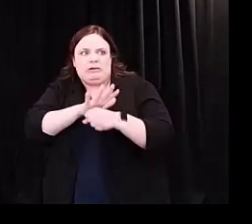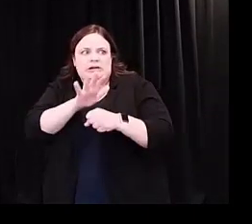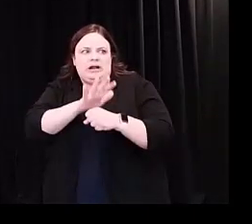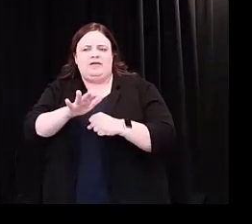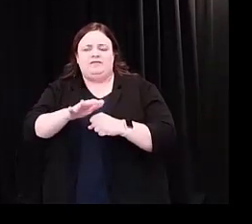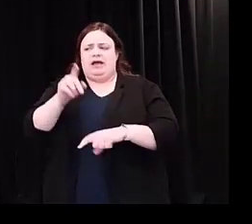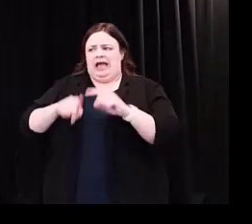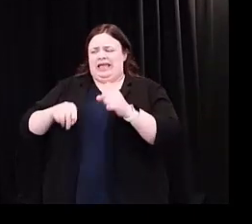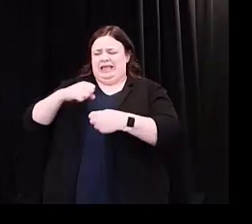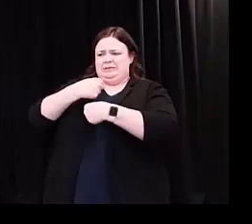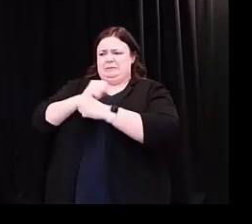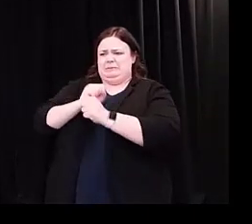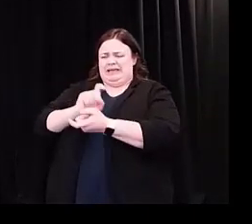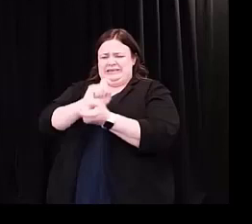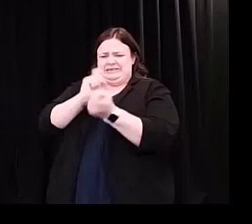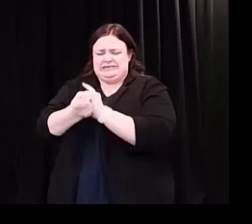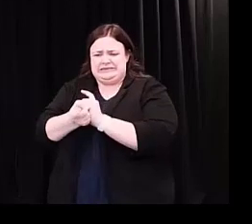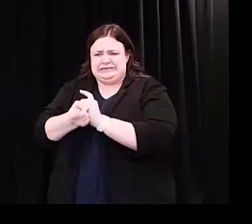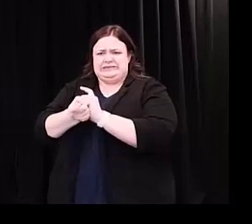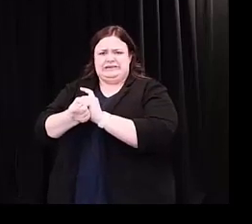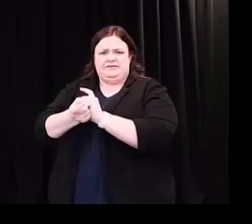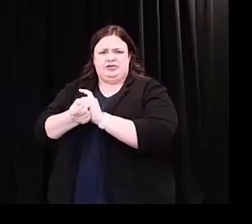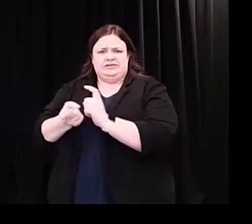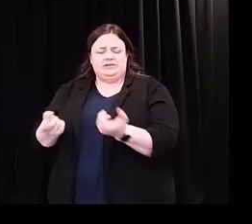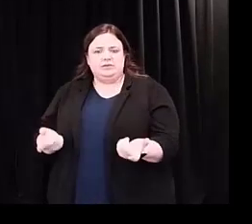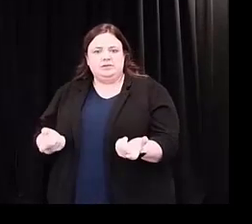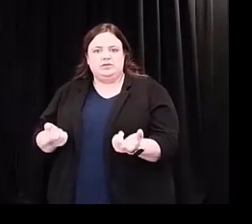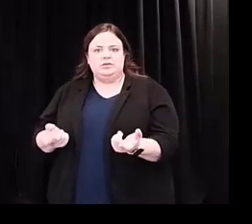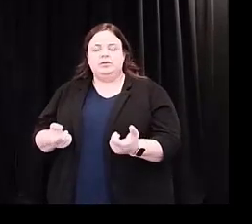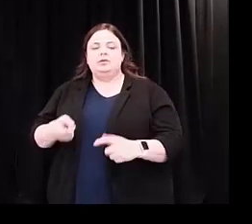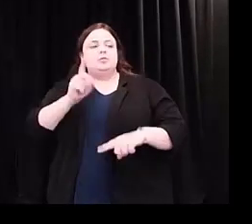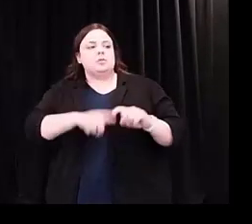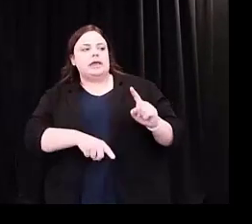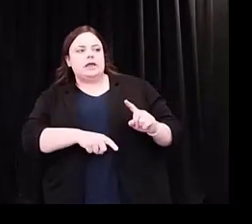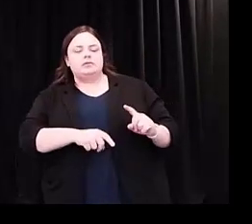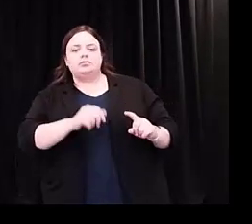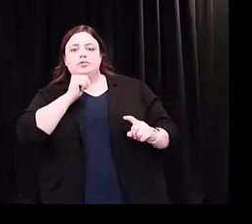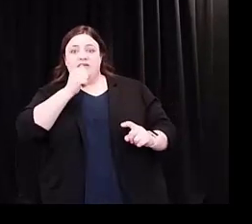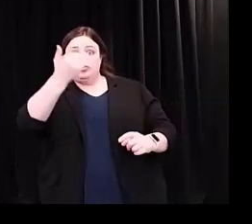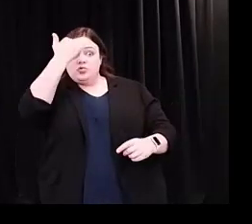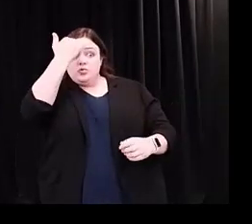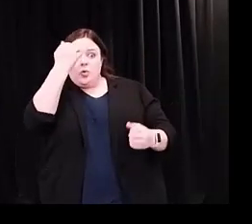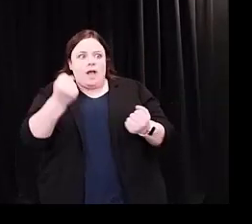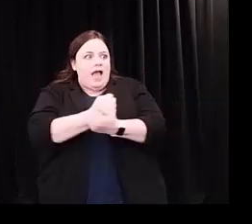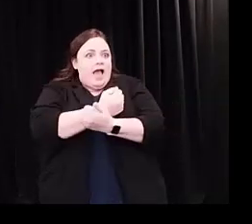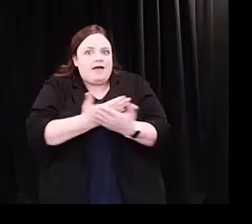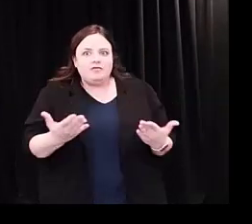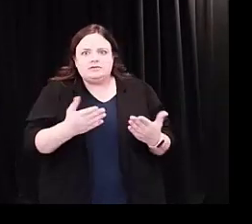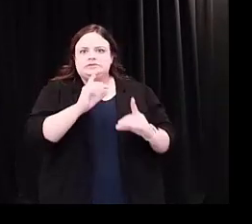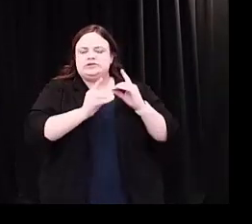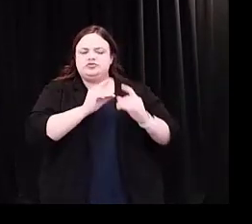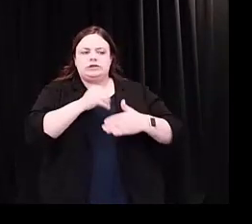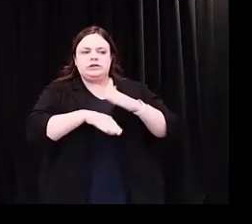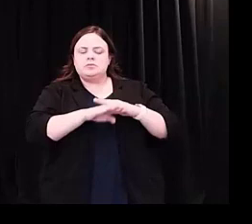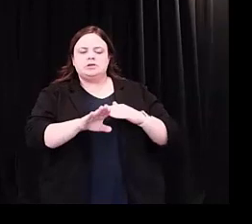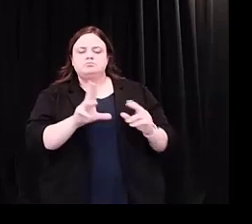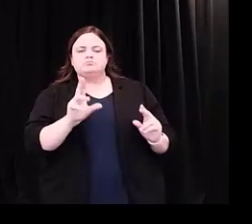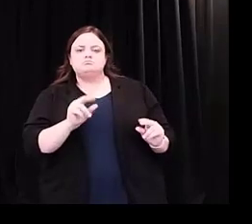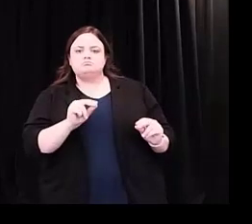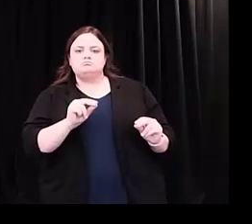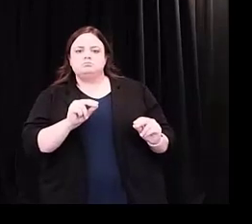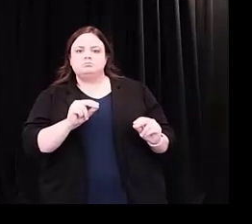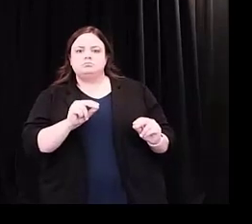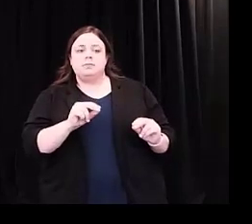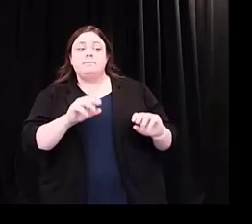a difference. You can. And that's the good news. You don't have to know everything about digital accessibility to make a